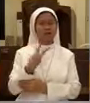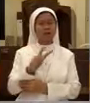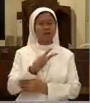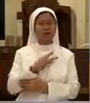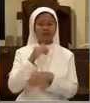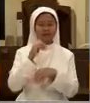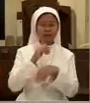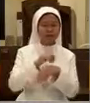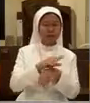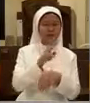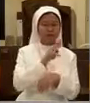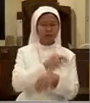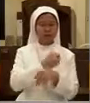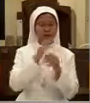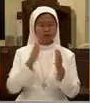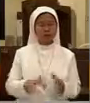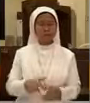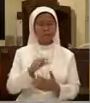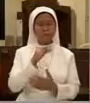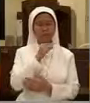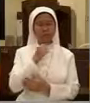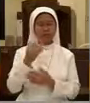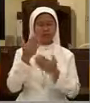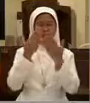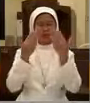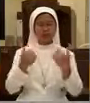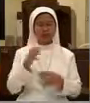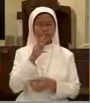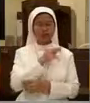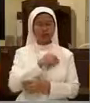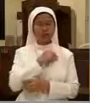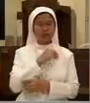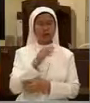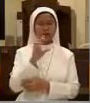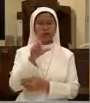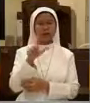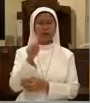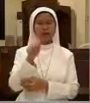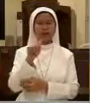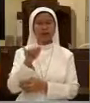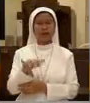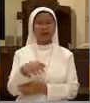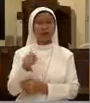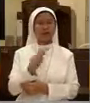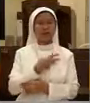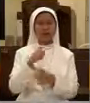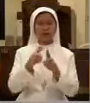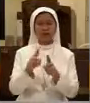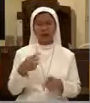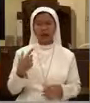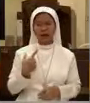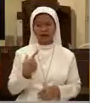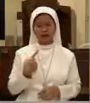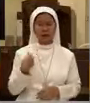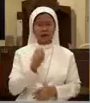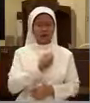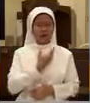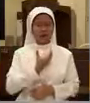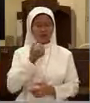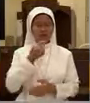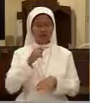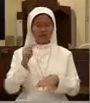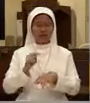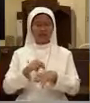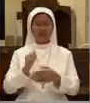missionaries, priests, religious, or even lay missionaries? We also have our needs here. Eh, di